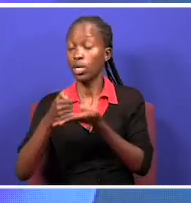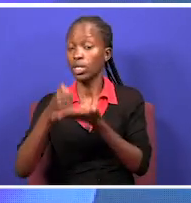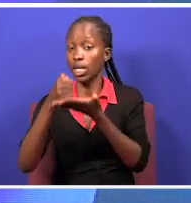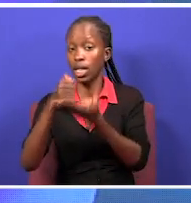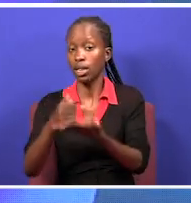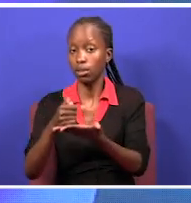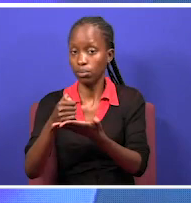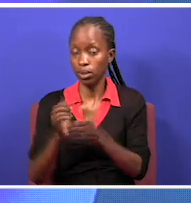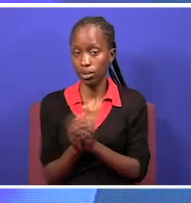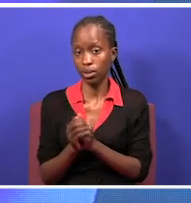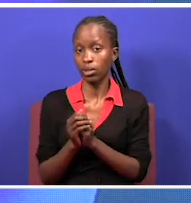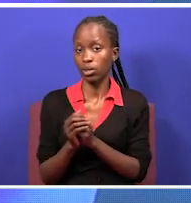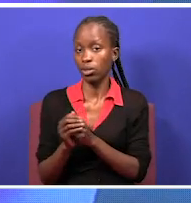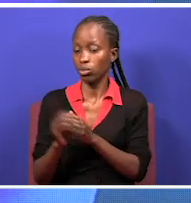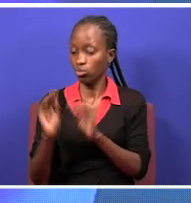shape them?